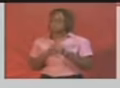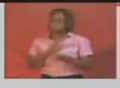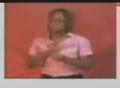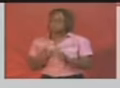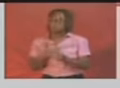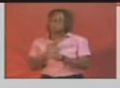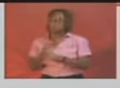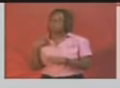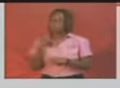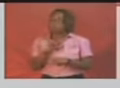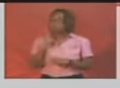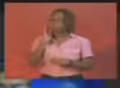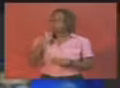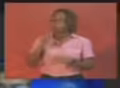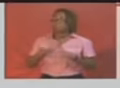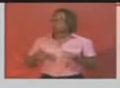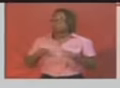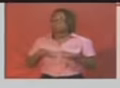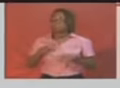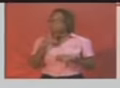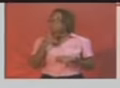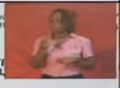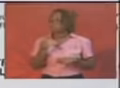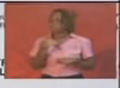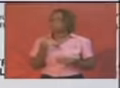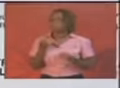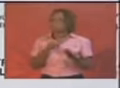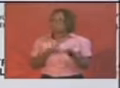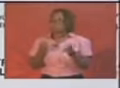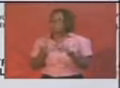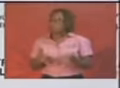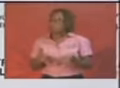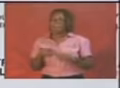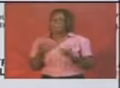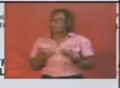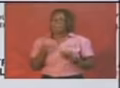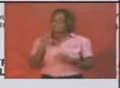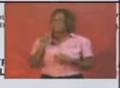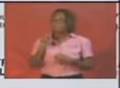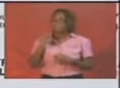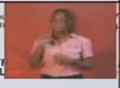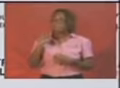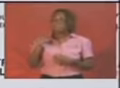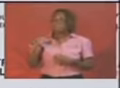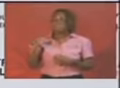Thank you very much. We go now to TTT, please.